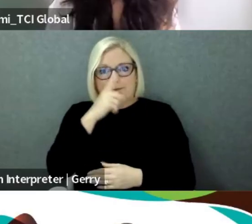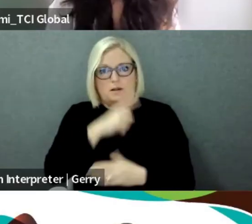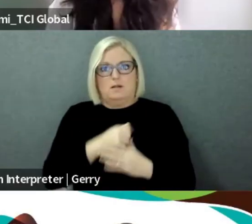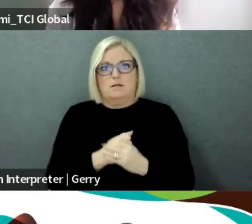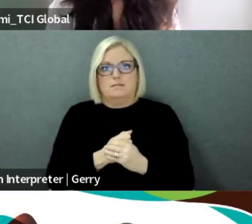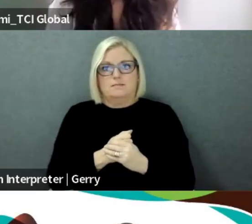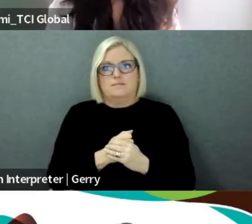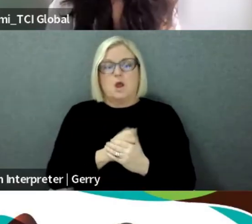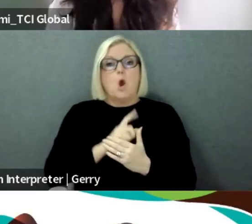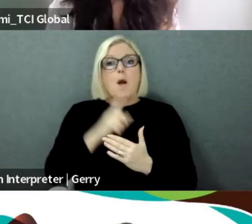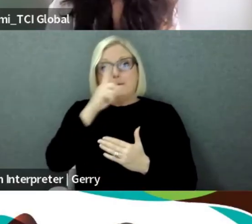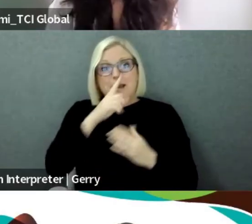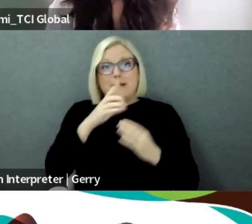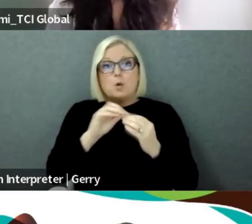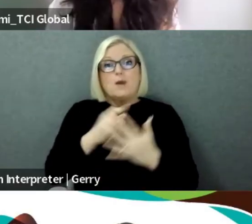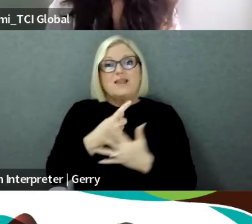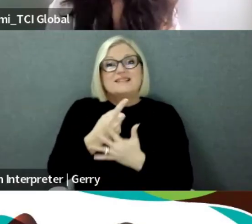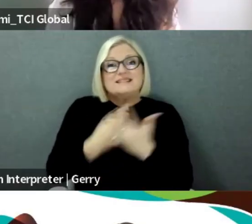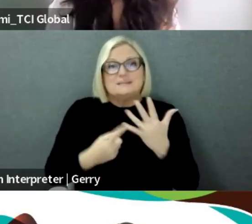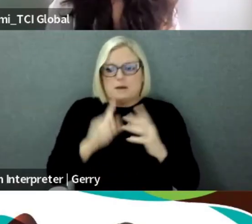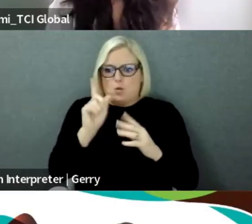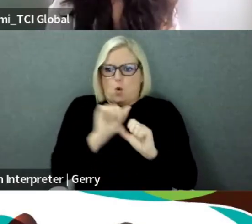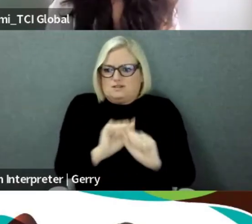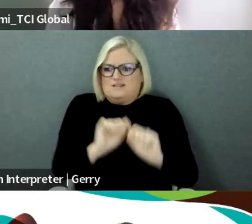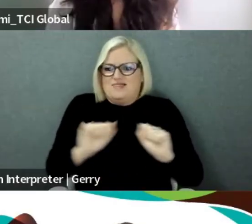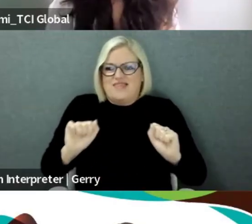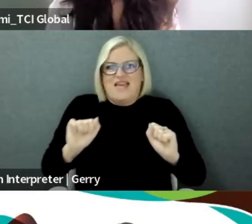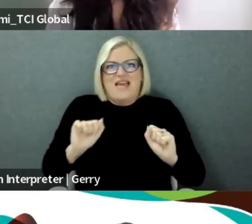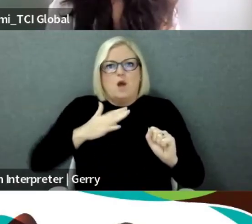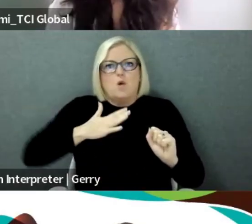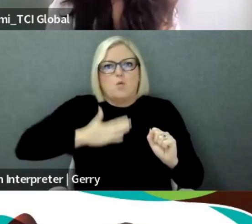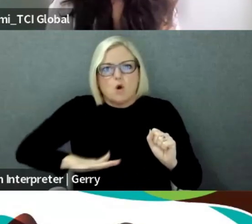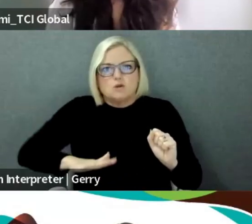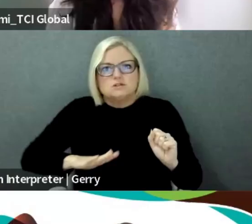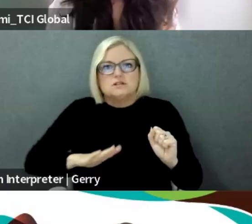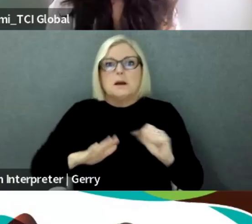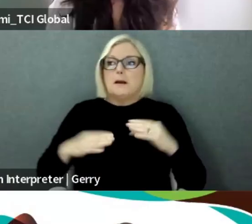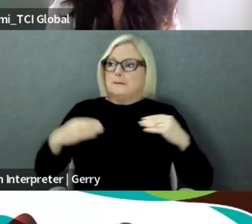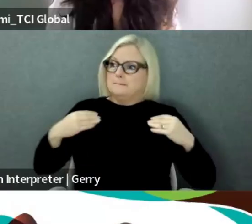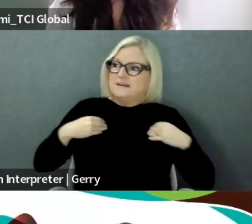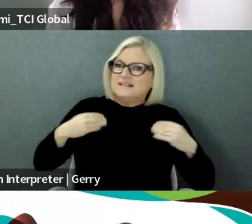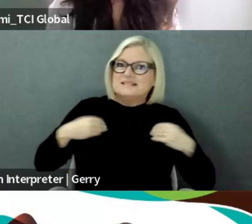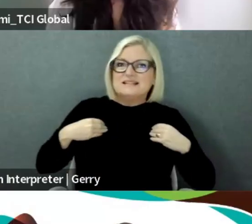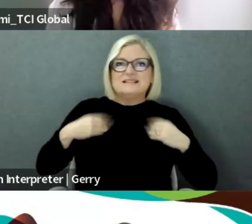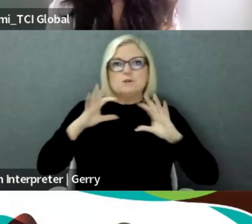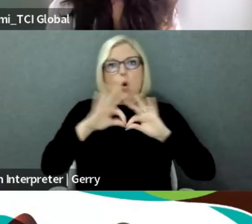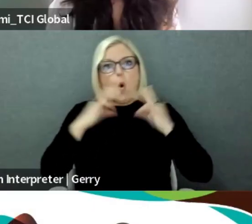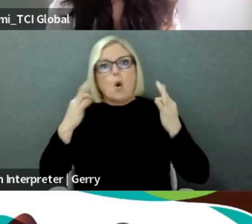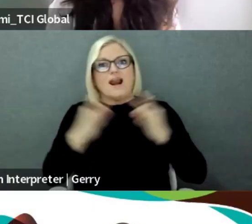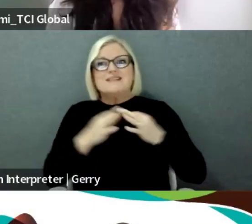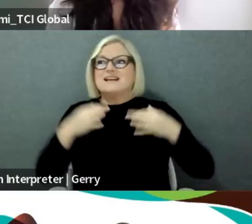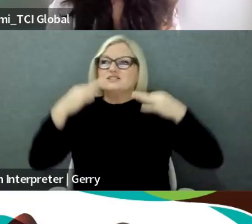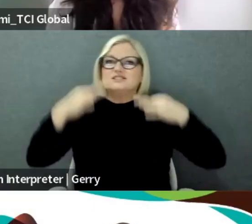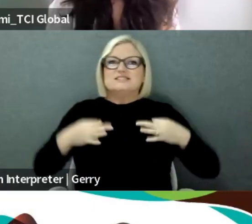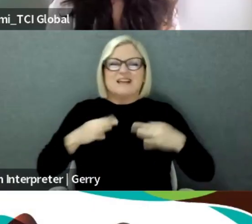with disabilities, not by providers. It's non-coercive. It's based on consent. It's replacing